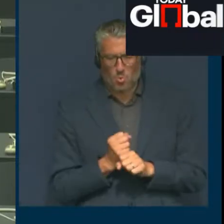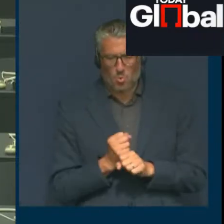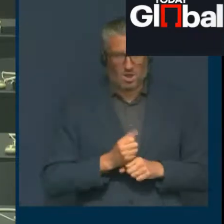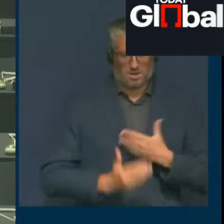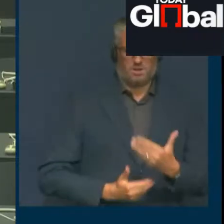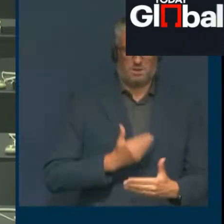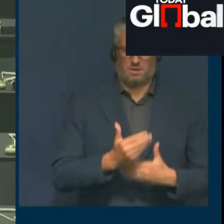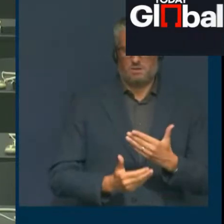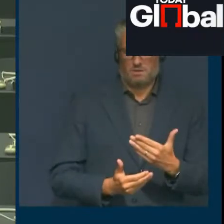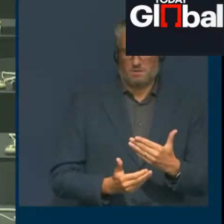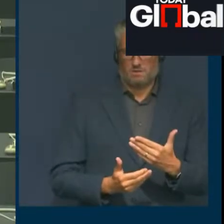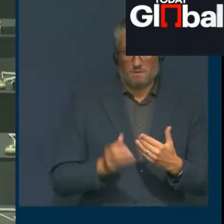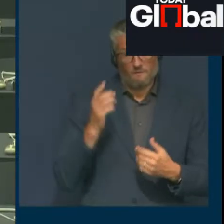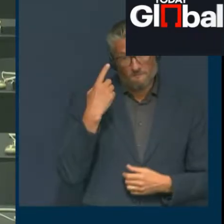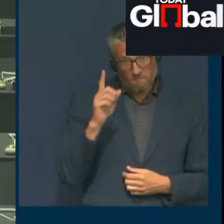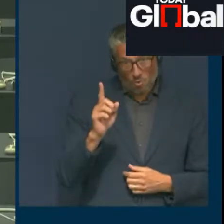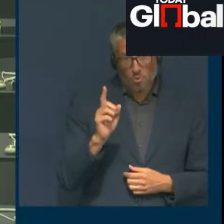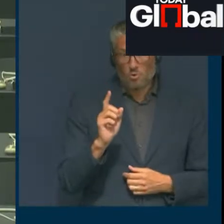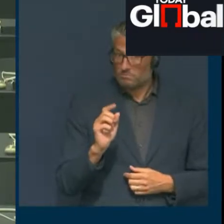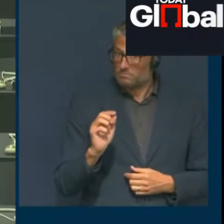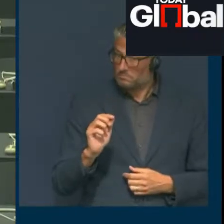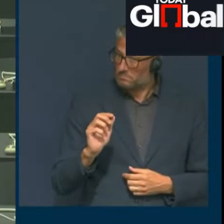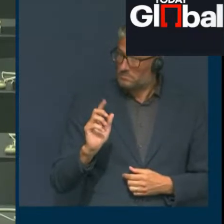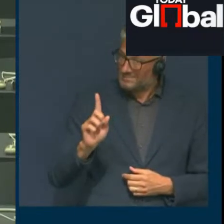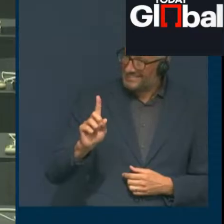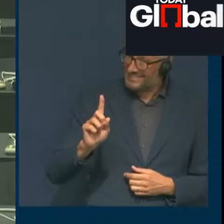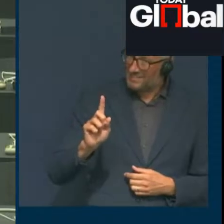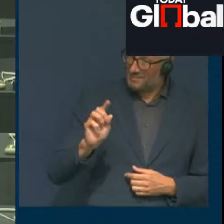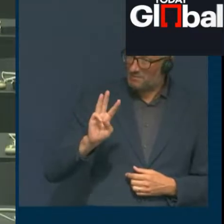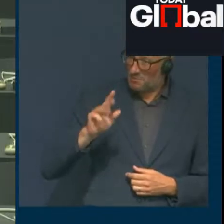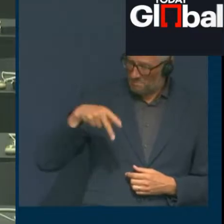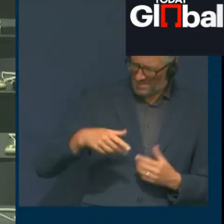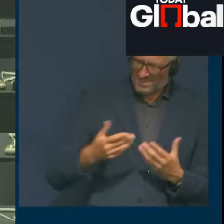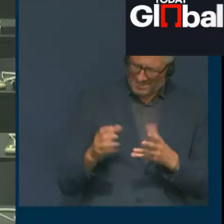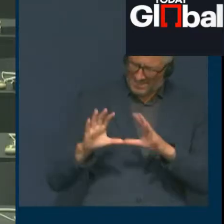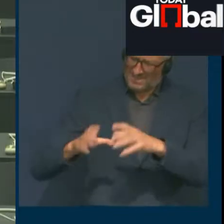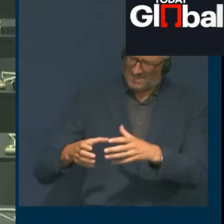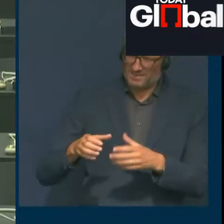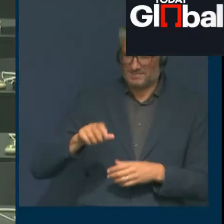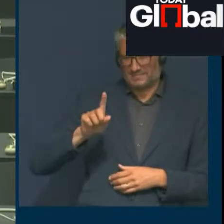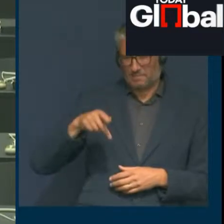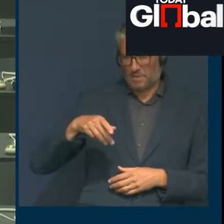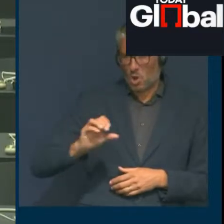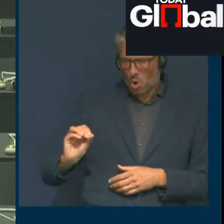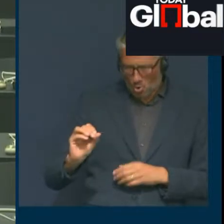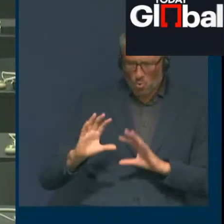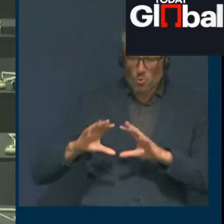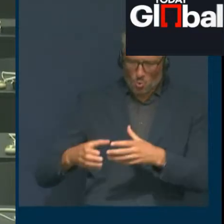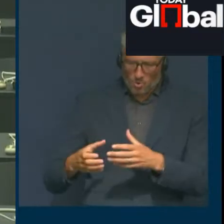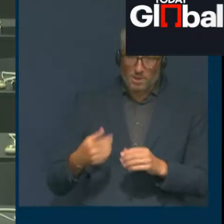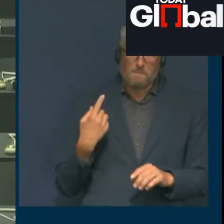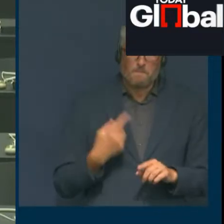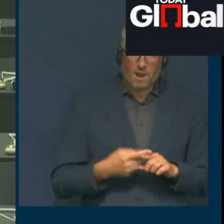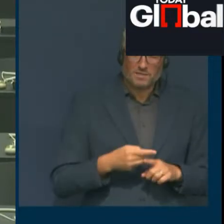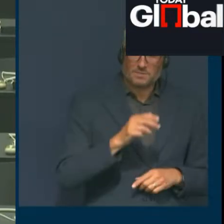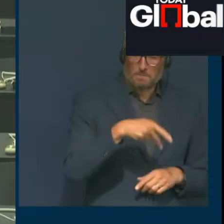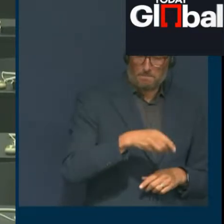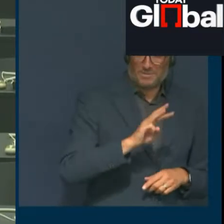organisations representing them into the drafting of policies and decisions related to them in accordance with